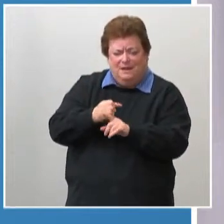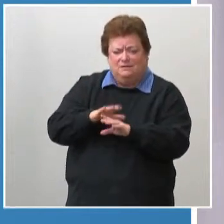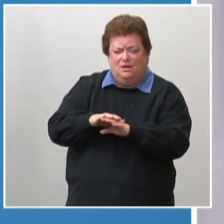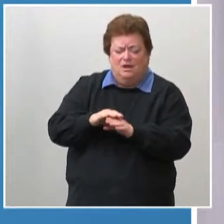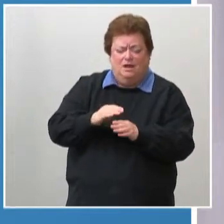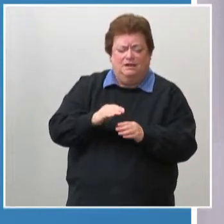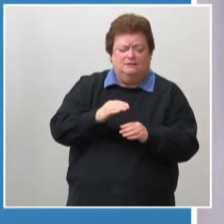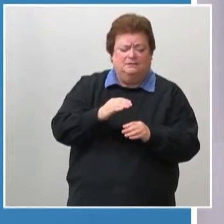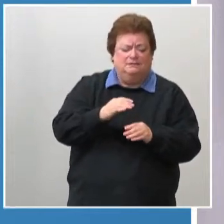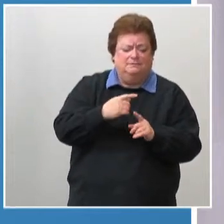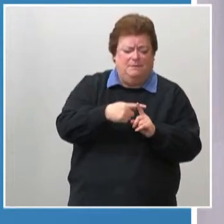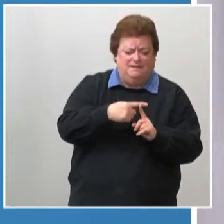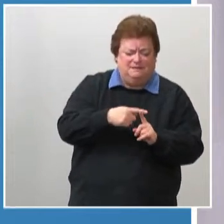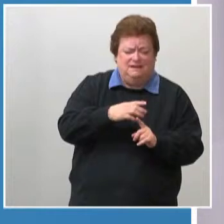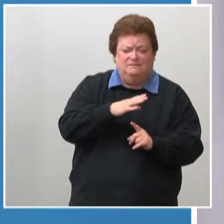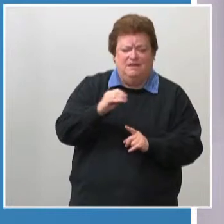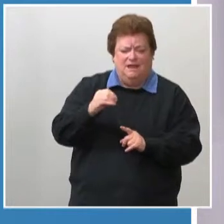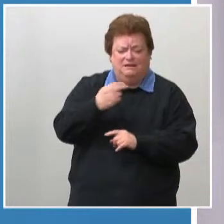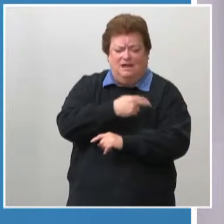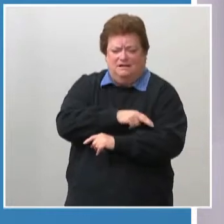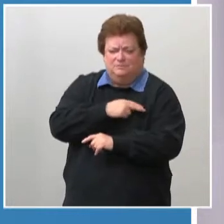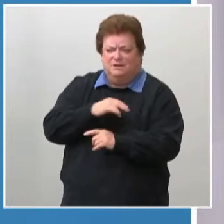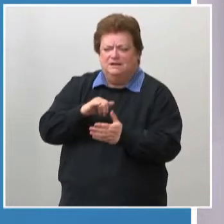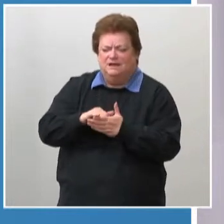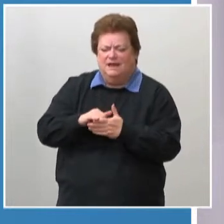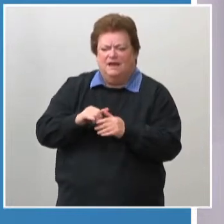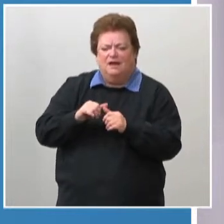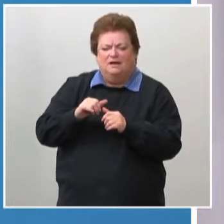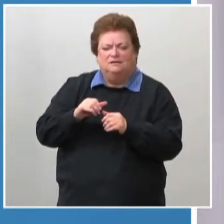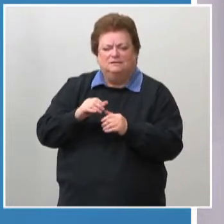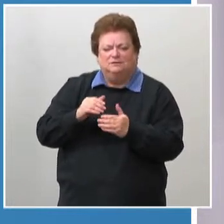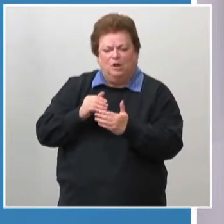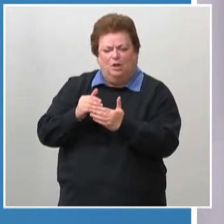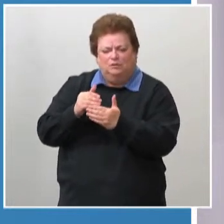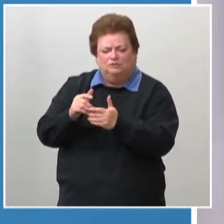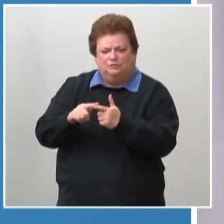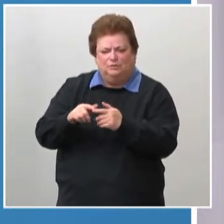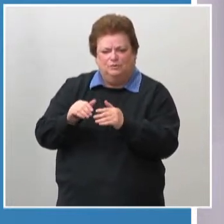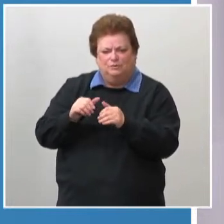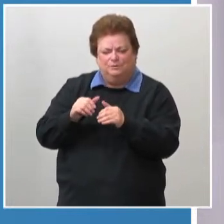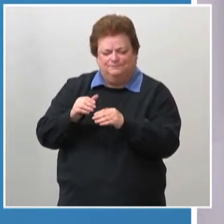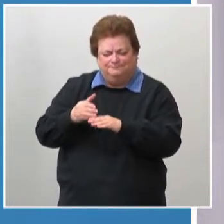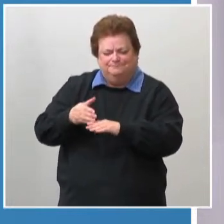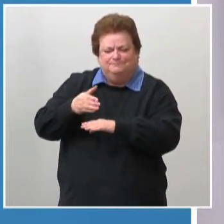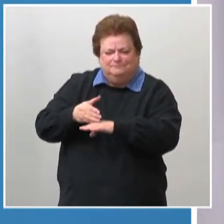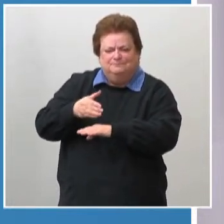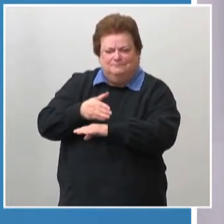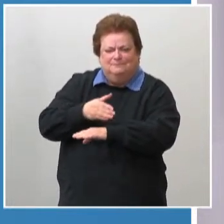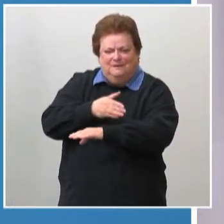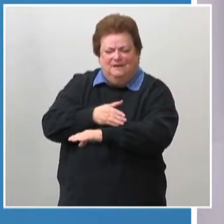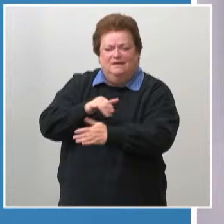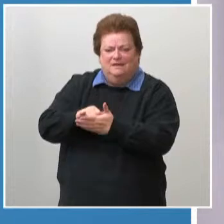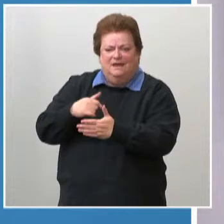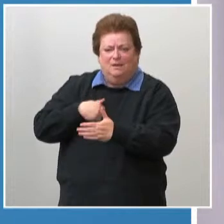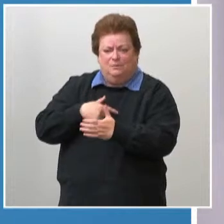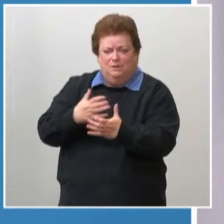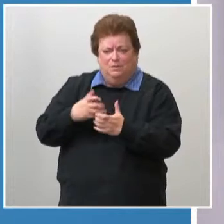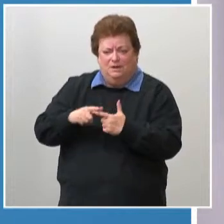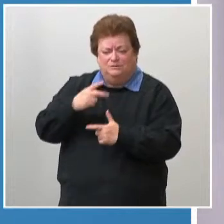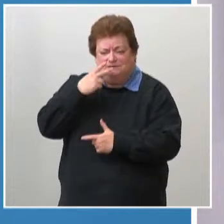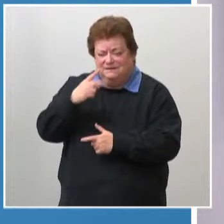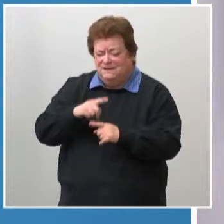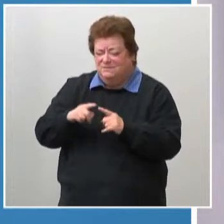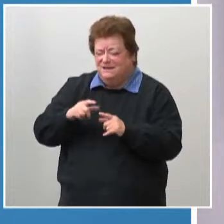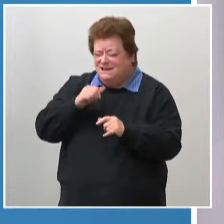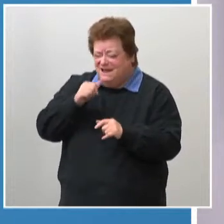and hospitalizations are getting closer to the sustained improvement that we all want to see, but we're just not quite